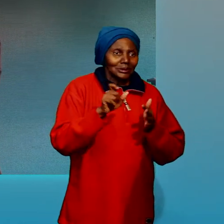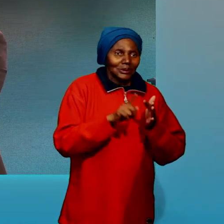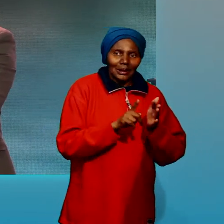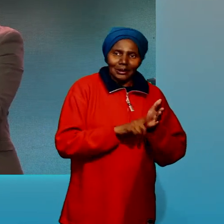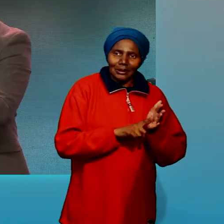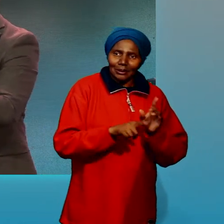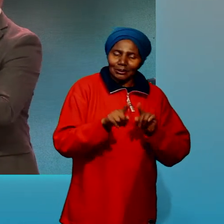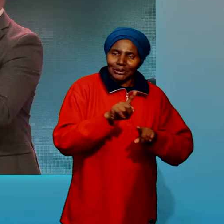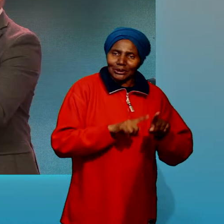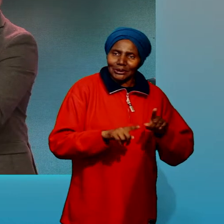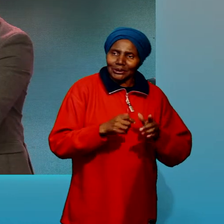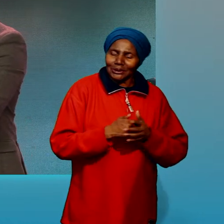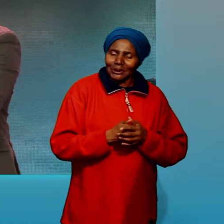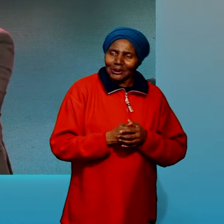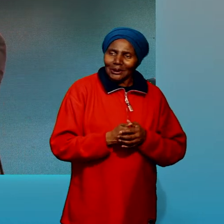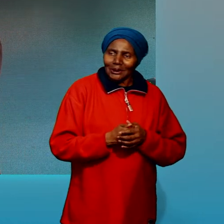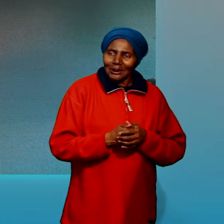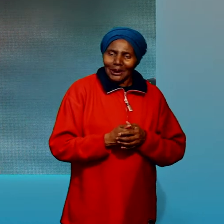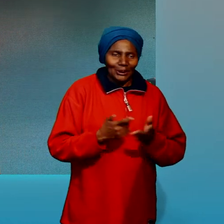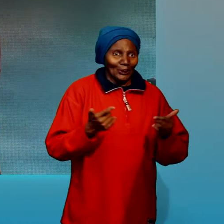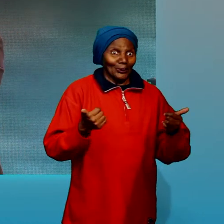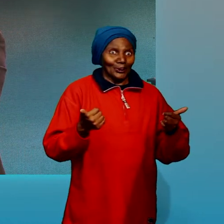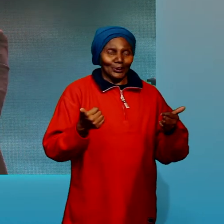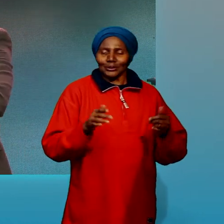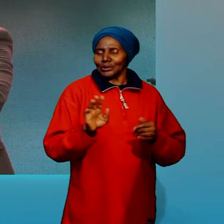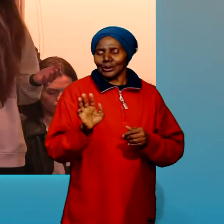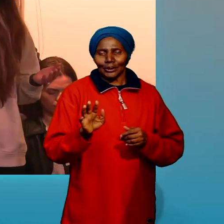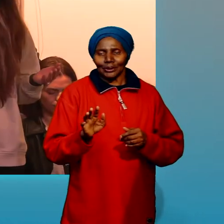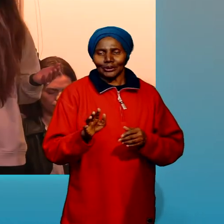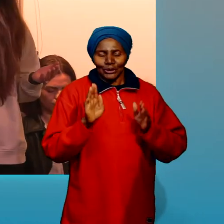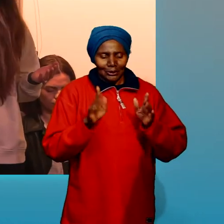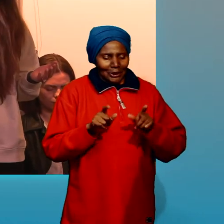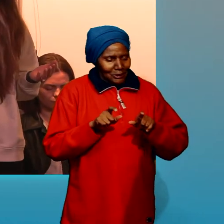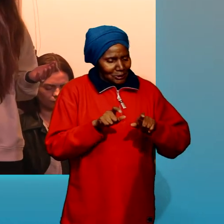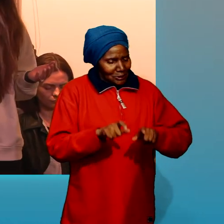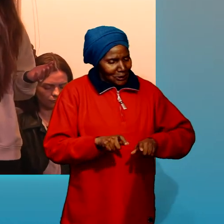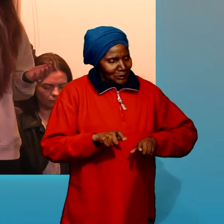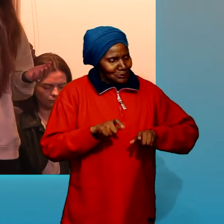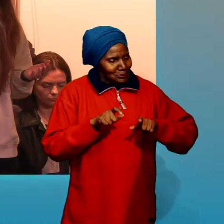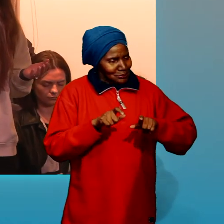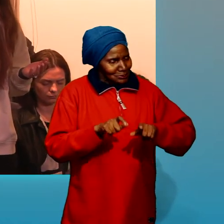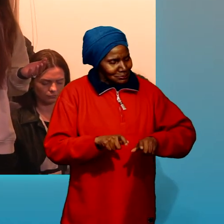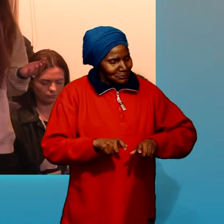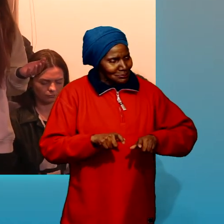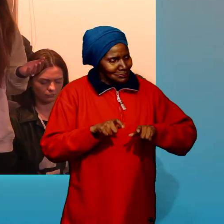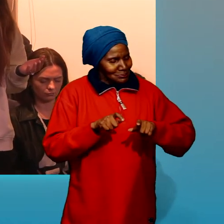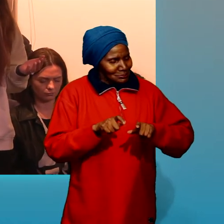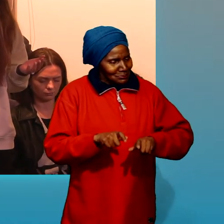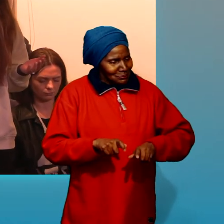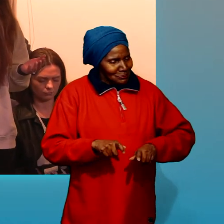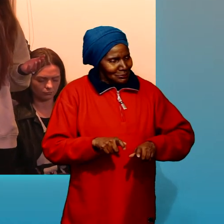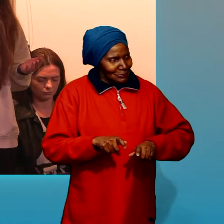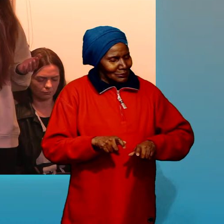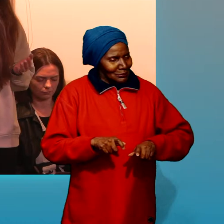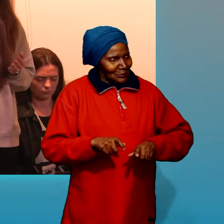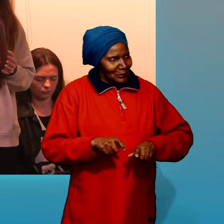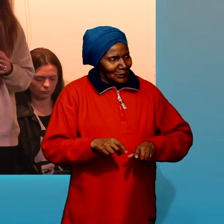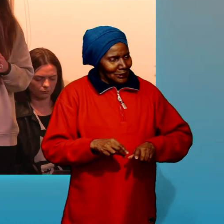as I said earlier, it means to dwell, to encamp, to take up residence. It means that you're there